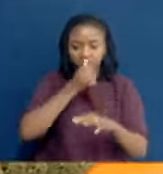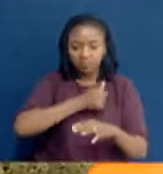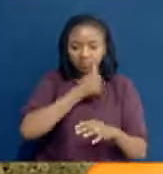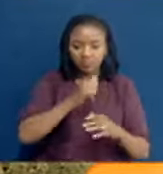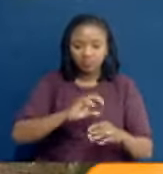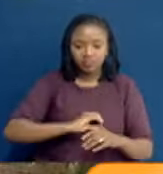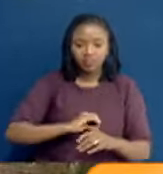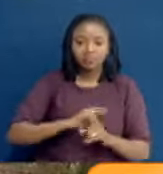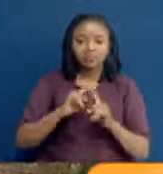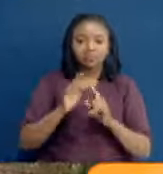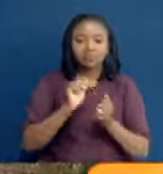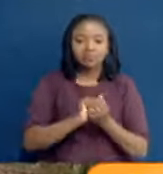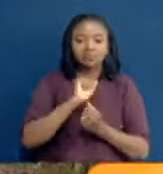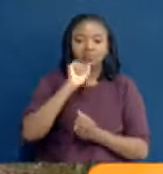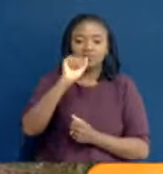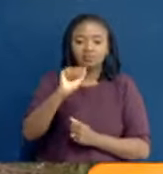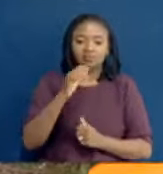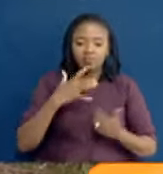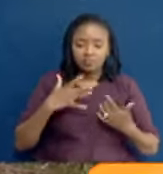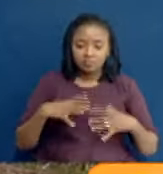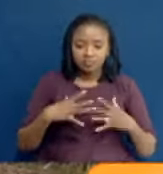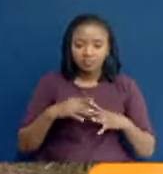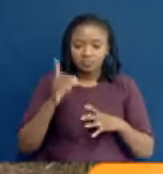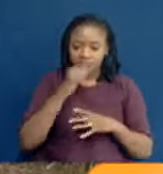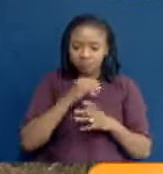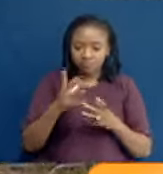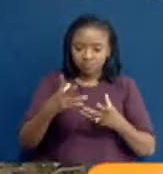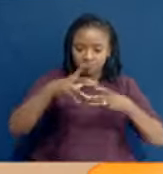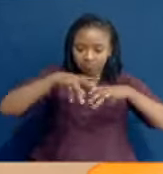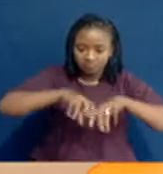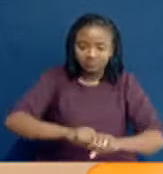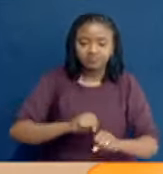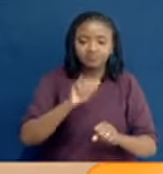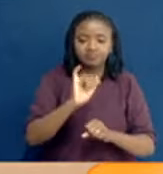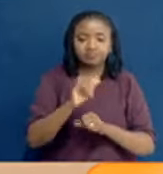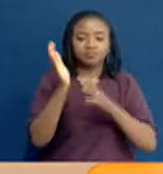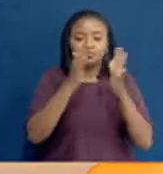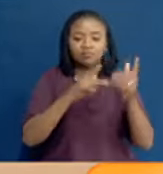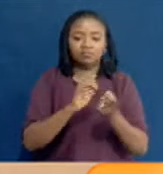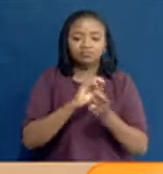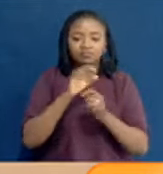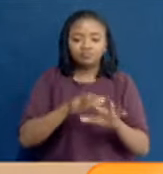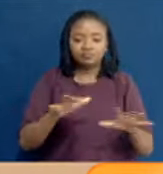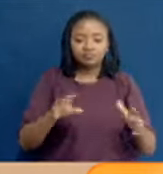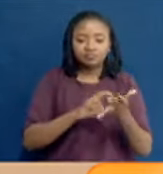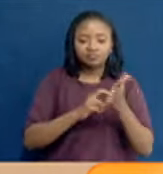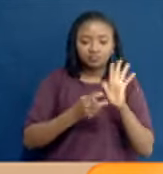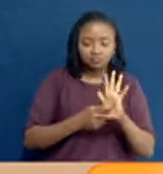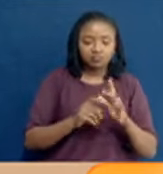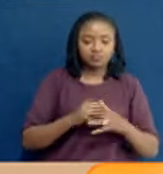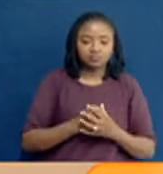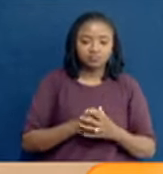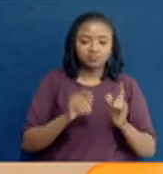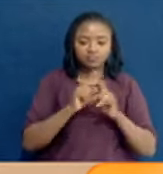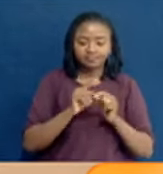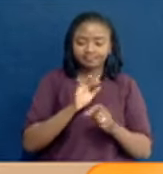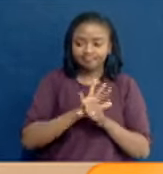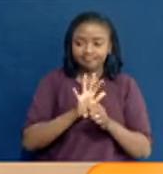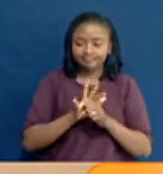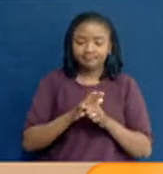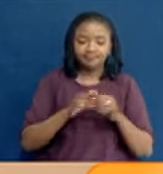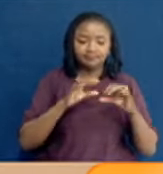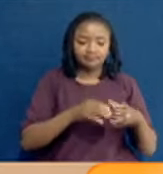15 conservancies have adopted the carbon market project. The clients are companies